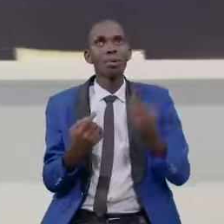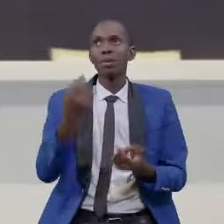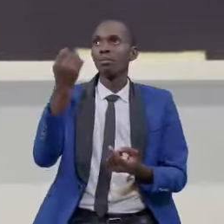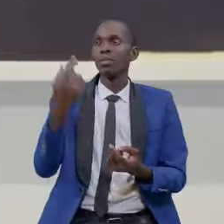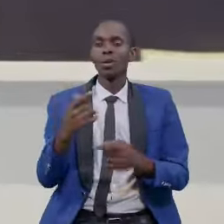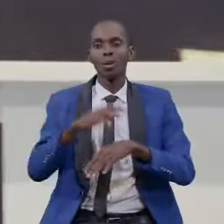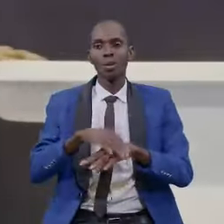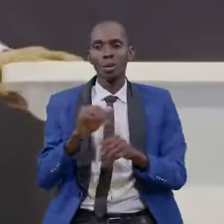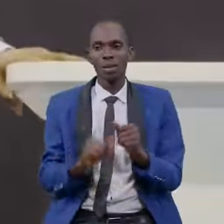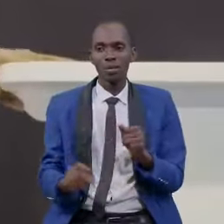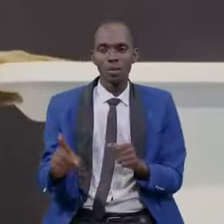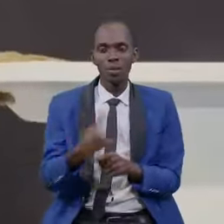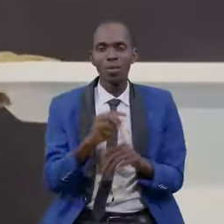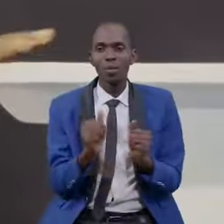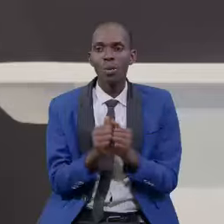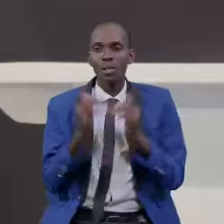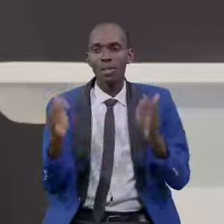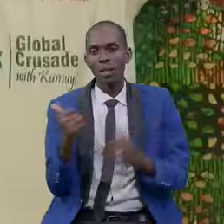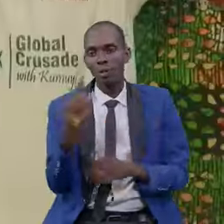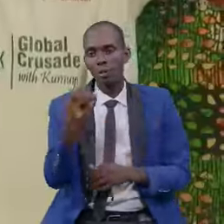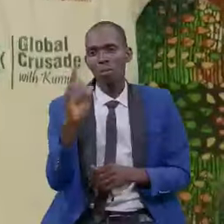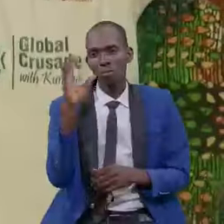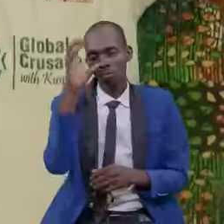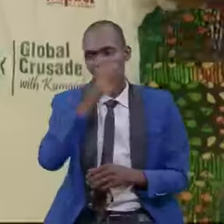everyone without exception.